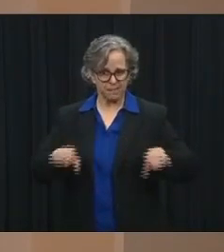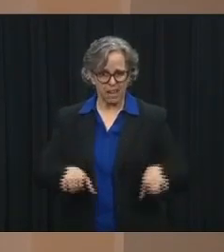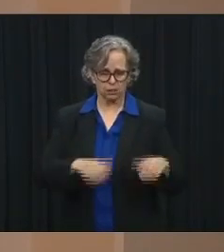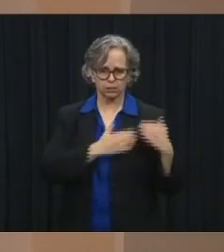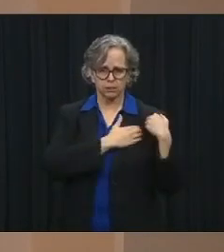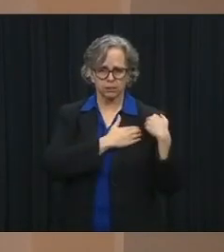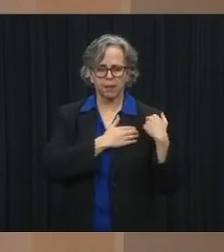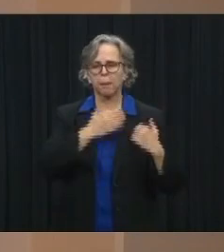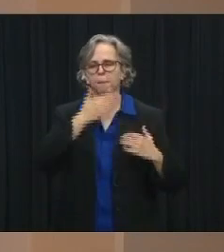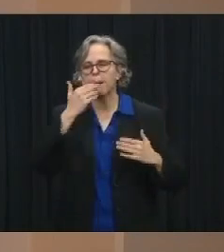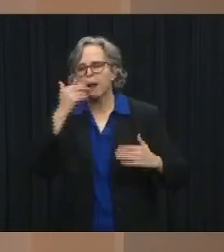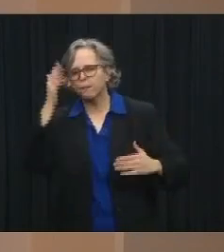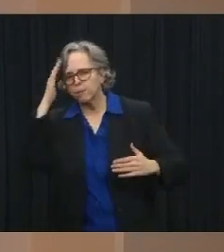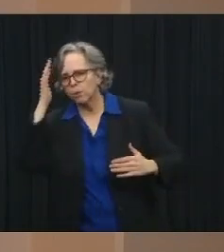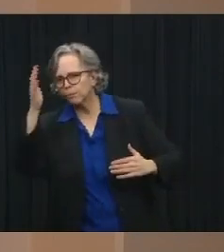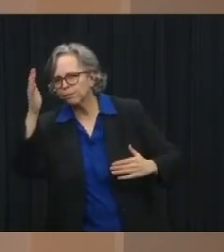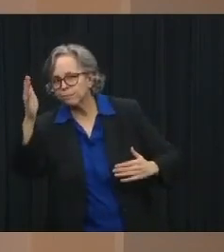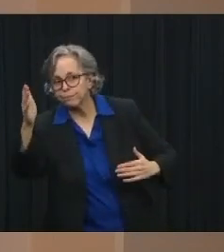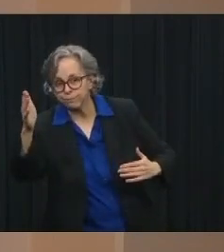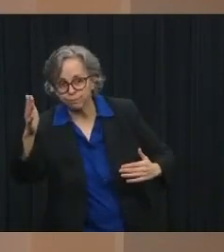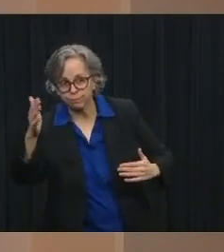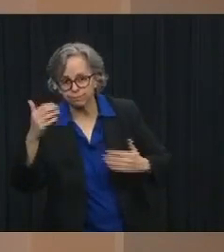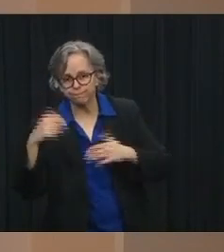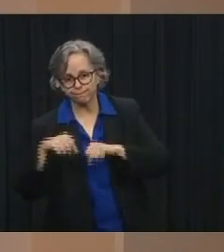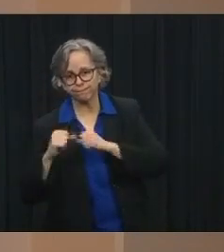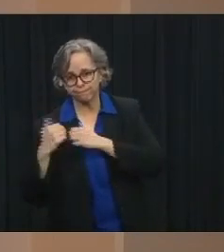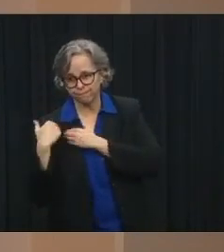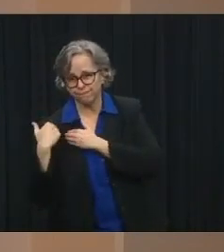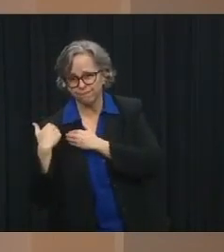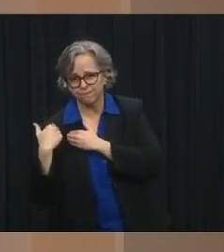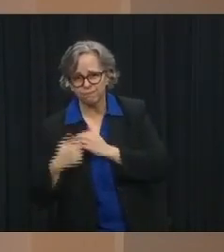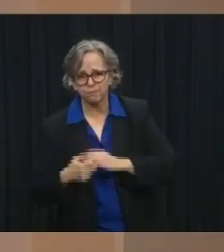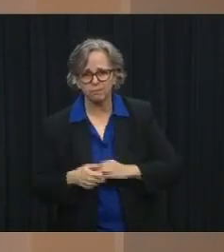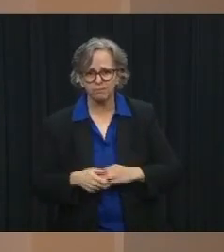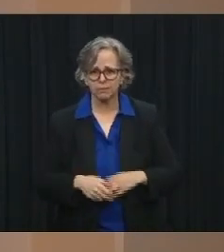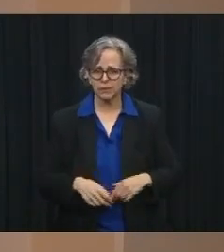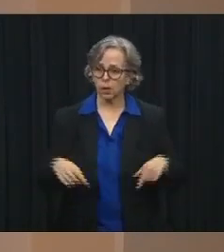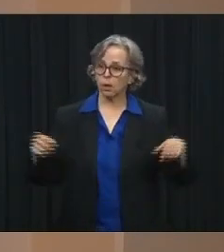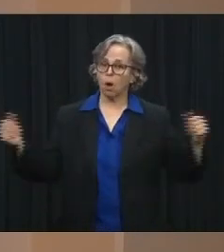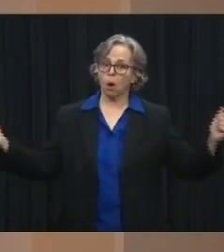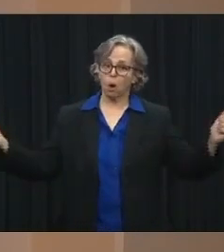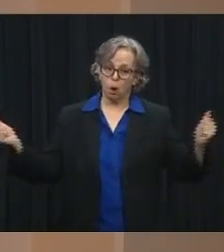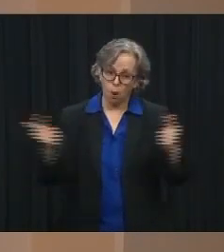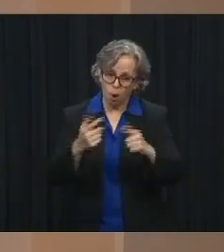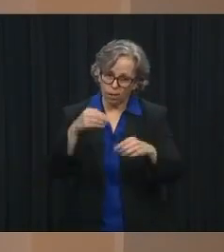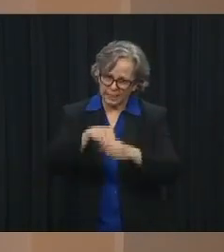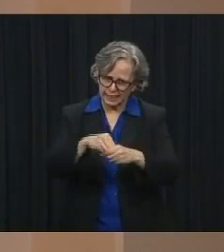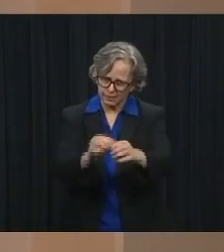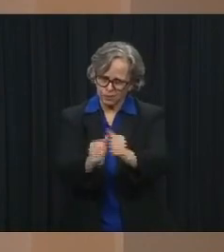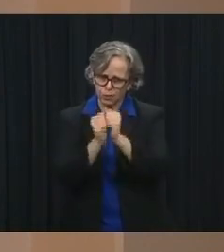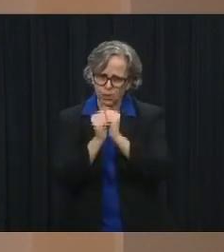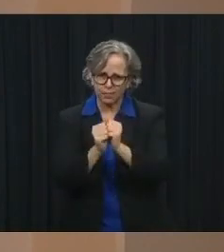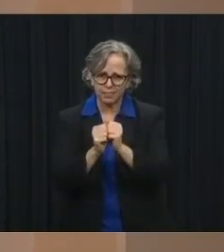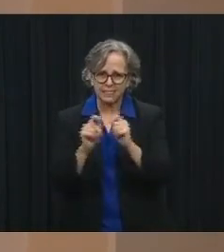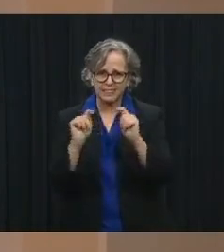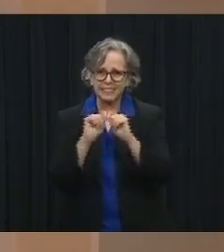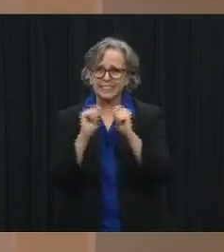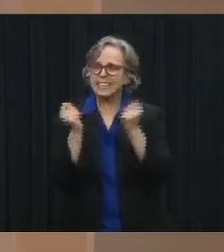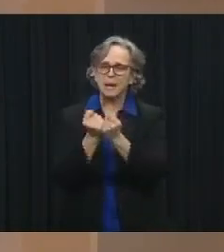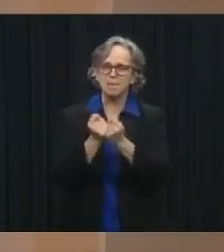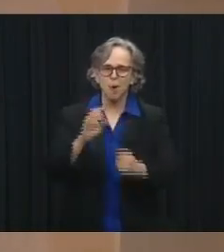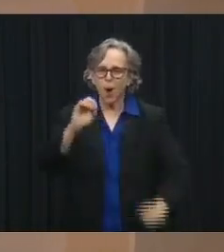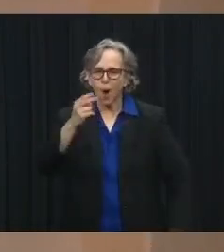pulling together. We are all in this together, as it's said, and Team Ohio is going to get through this. We're going to win.